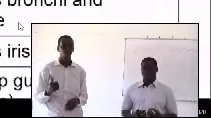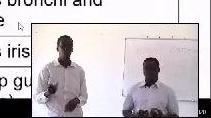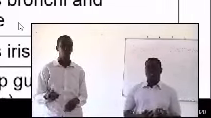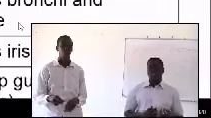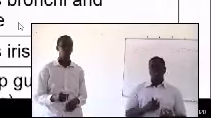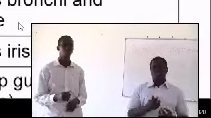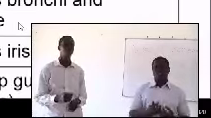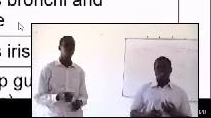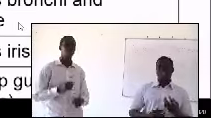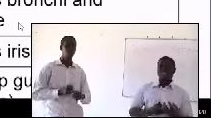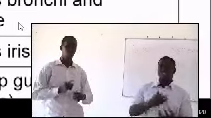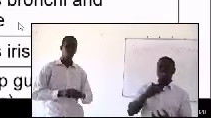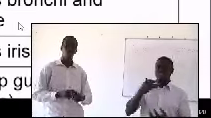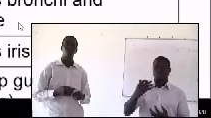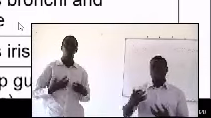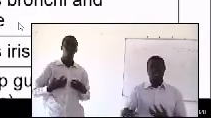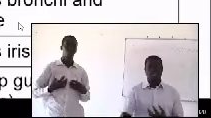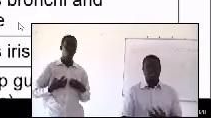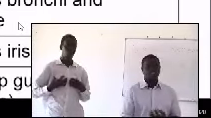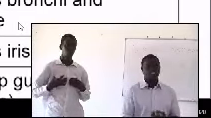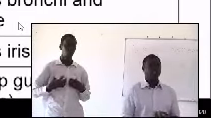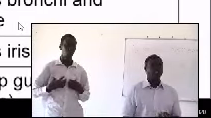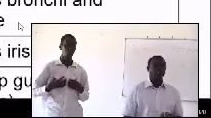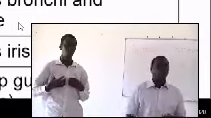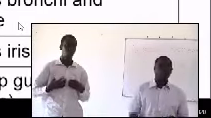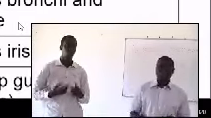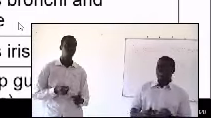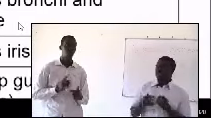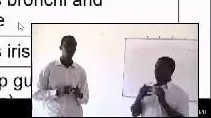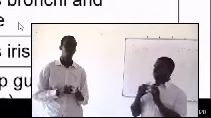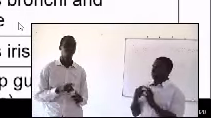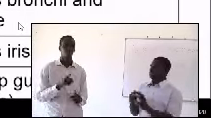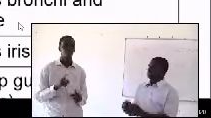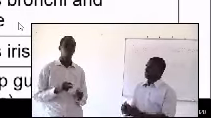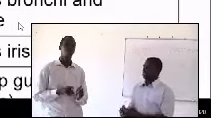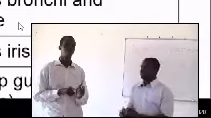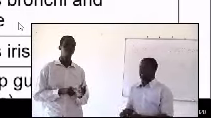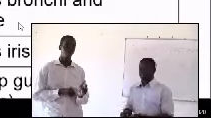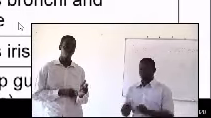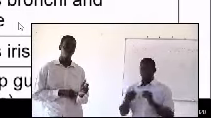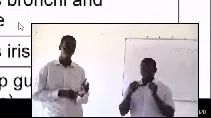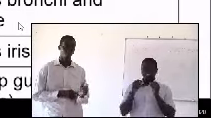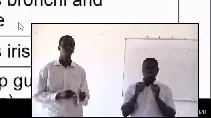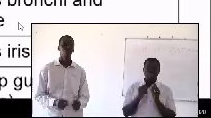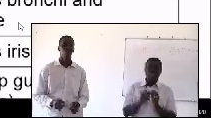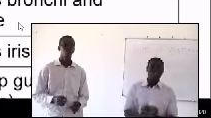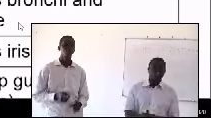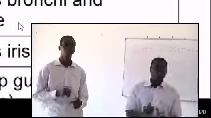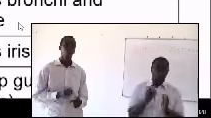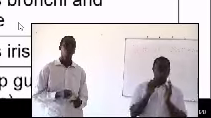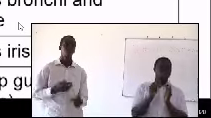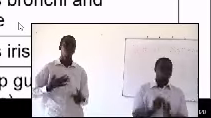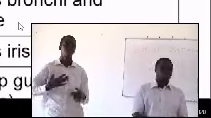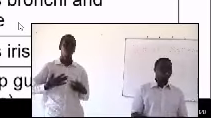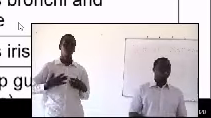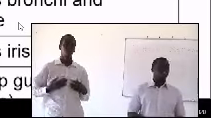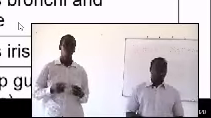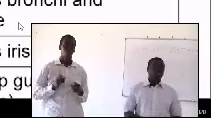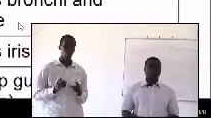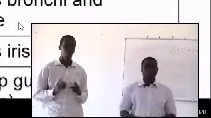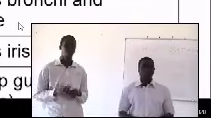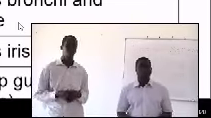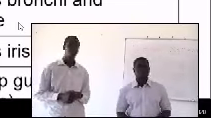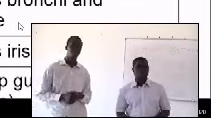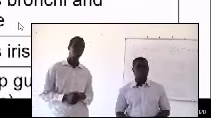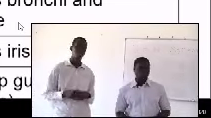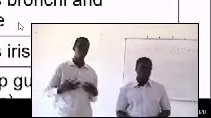The sympathetic nervous system accelerates heartbeat. That means that it increases the rate of our heartbeat, whereas the parasympathetic